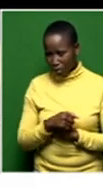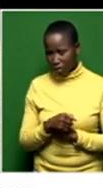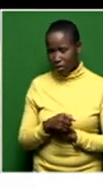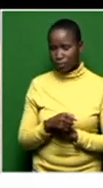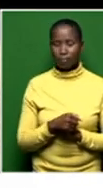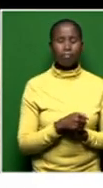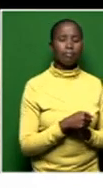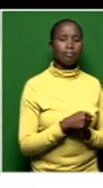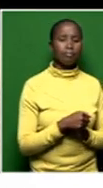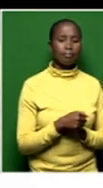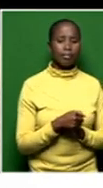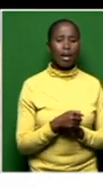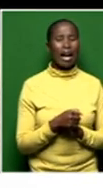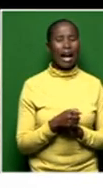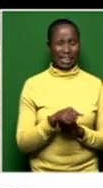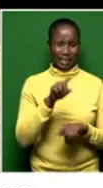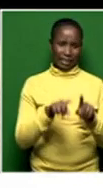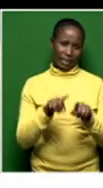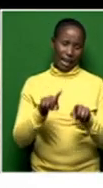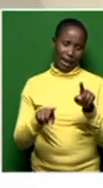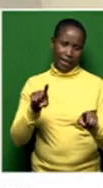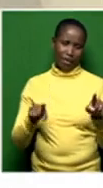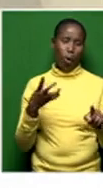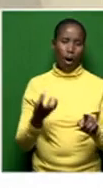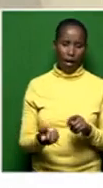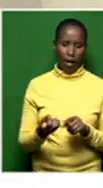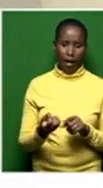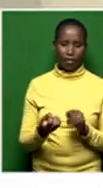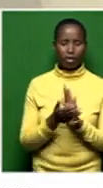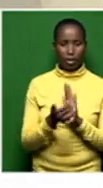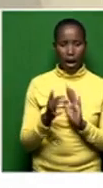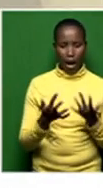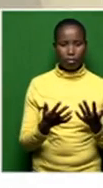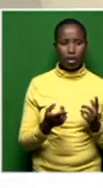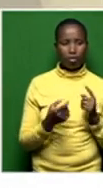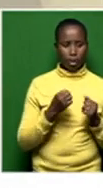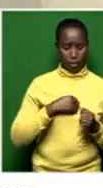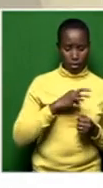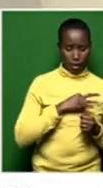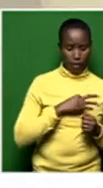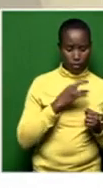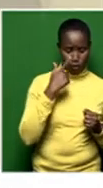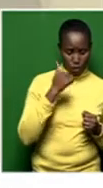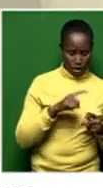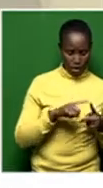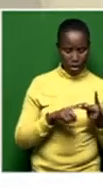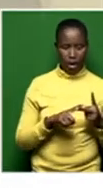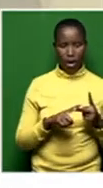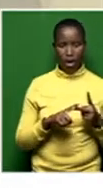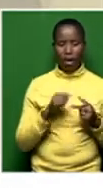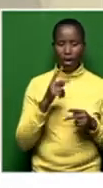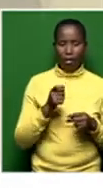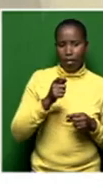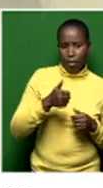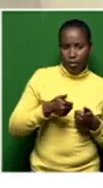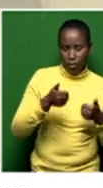They're various. I mean, they're taking on all fronts at SAA, from check-in staff to refunds to